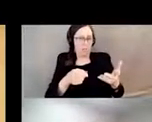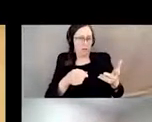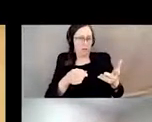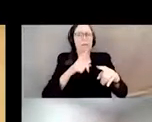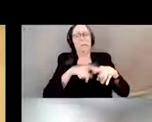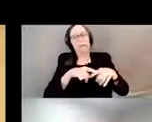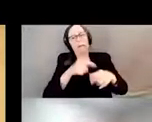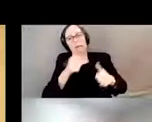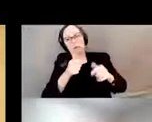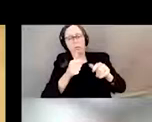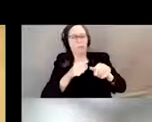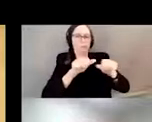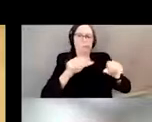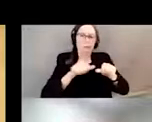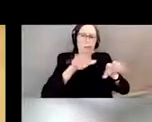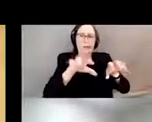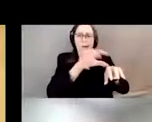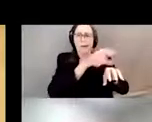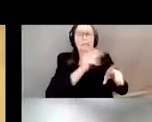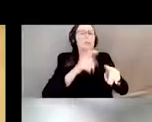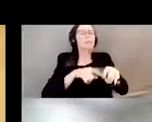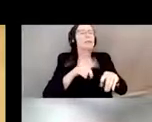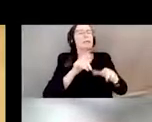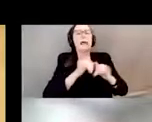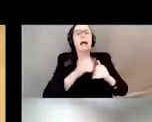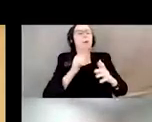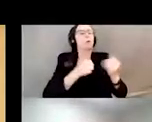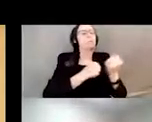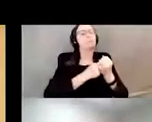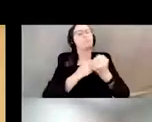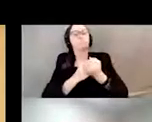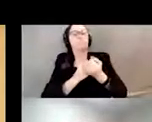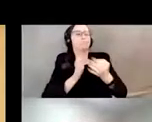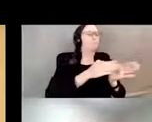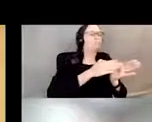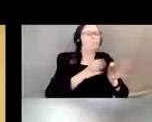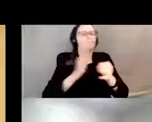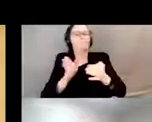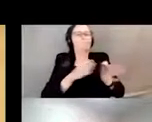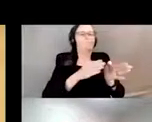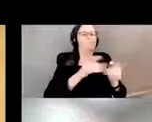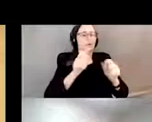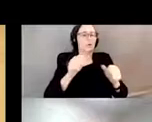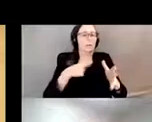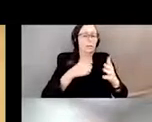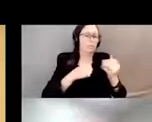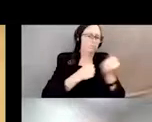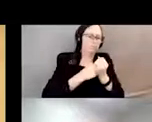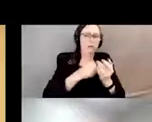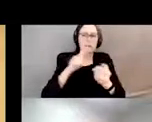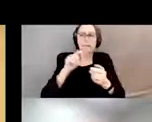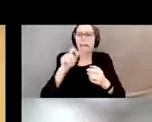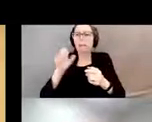of the country you're in, that depends on how your alliance shifts. You can be allies to the Taliban one